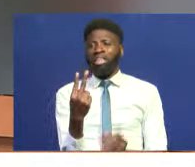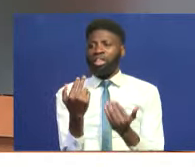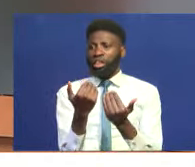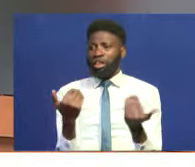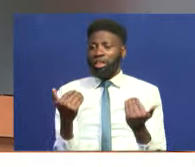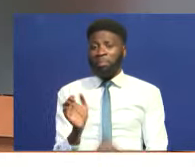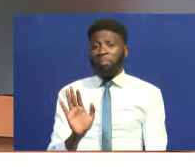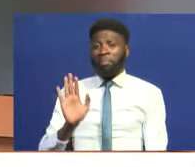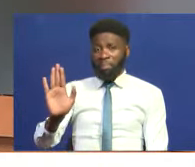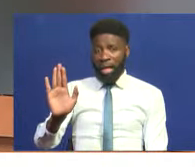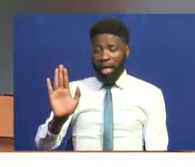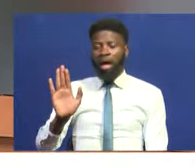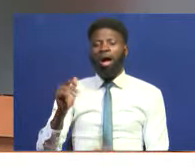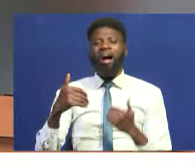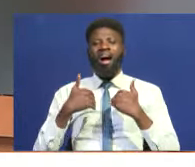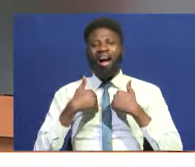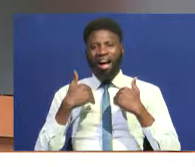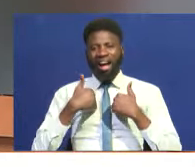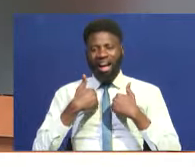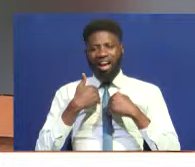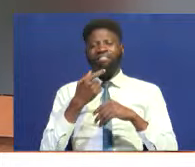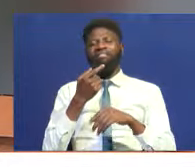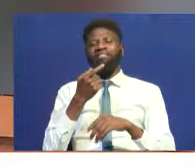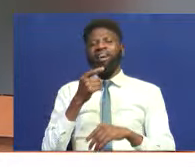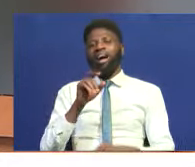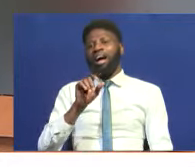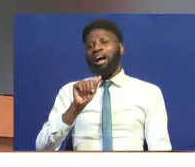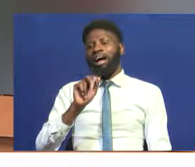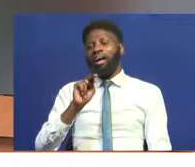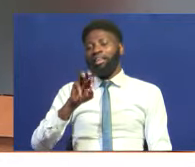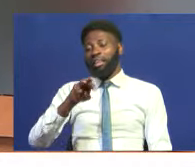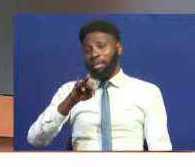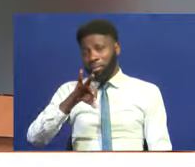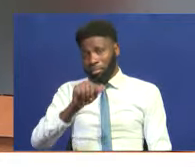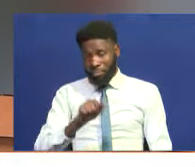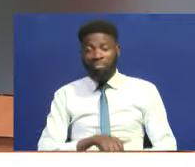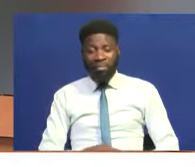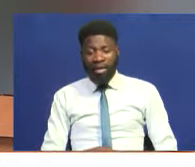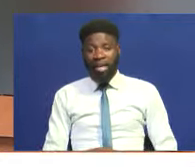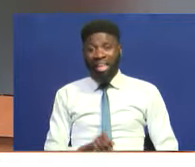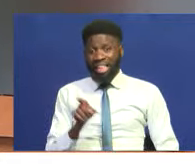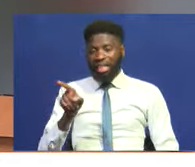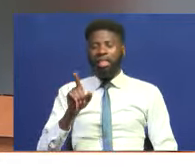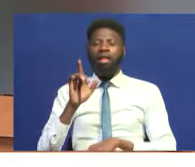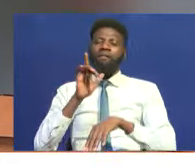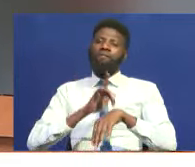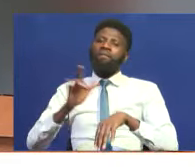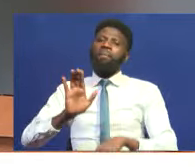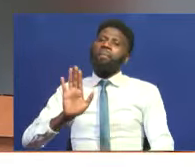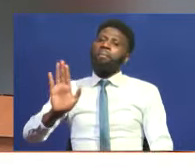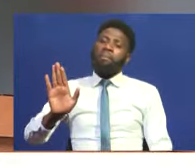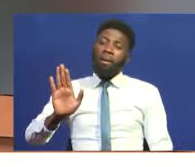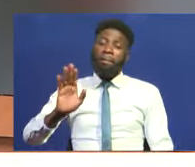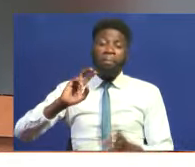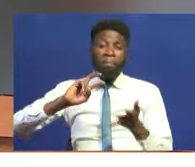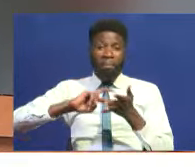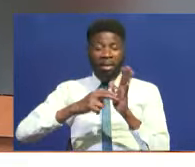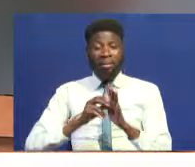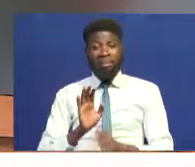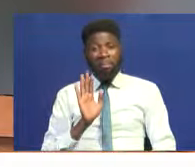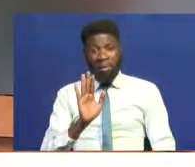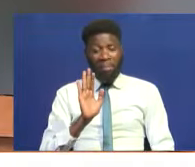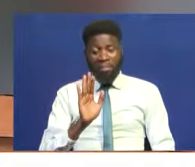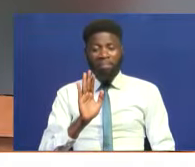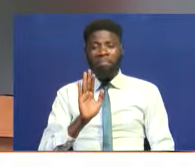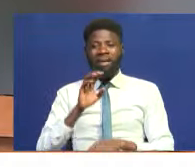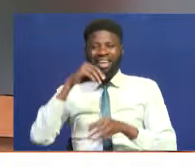anemia. Sickle cell disease affects the hemoglobin with the red blood cells, where a genetic mutation causes abnormal hemoglobin to